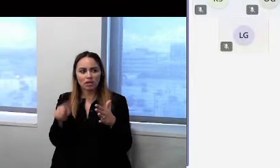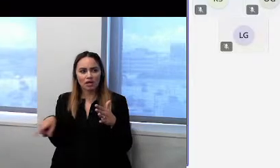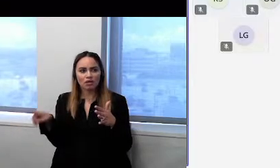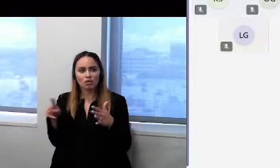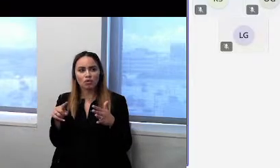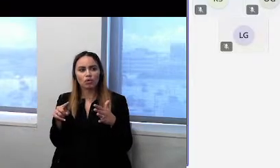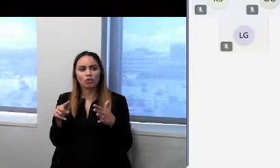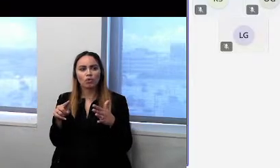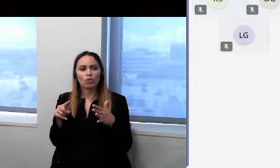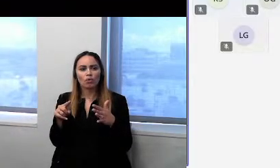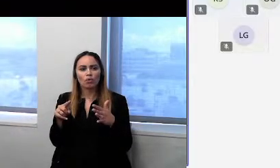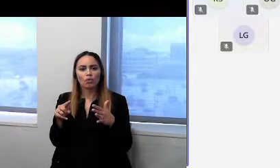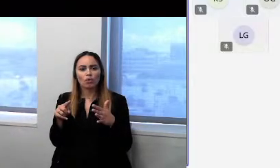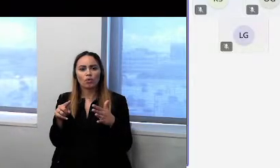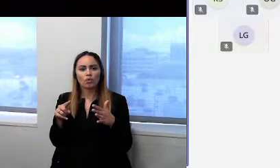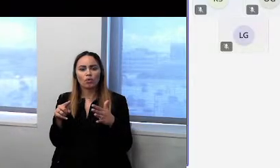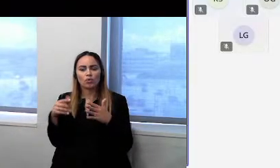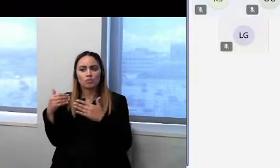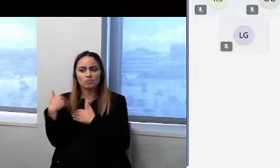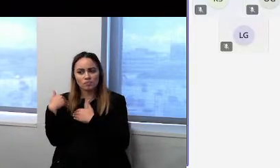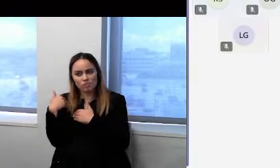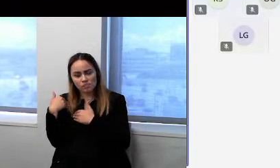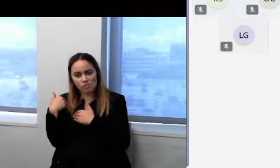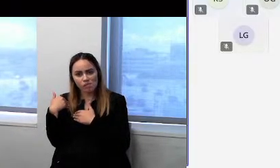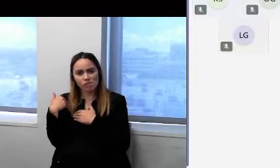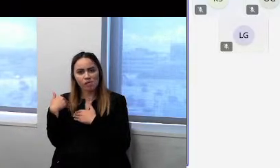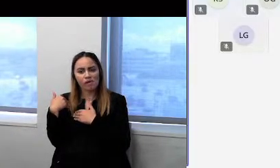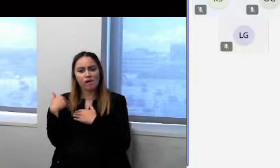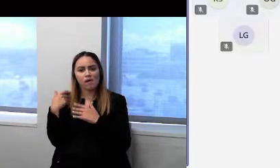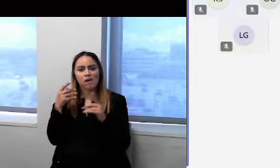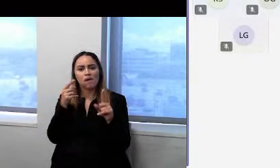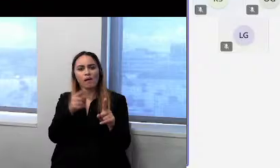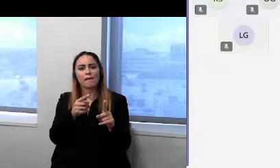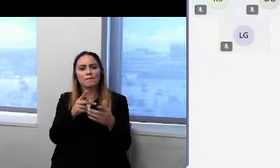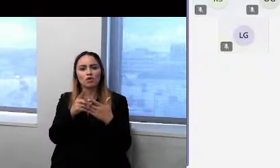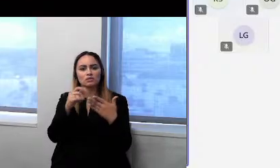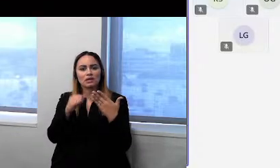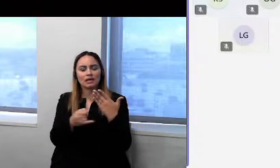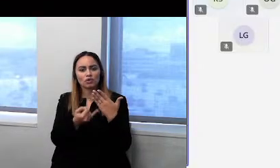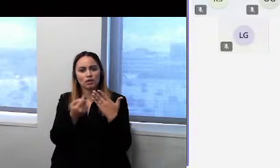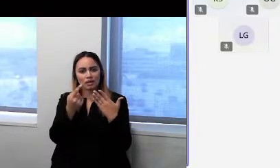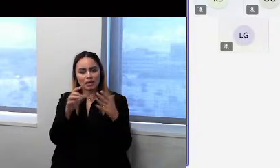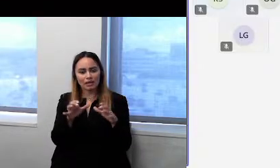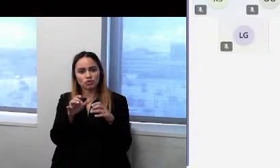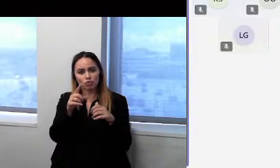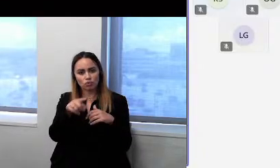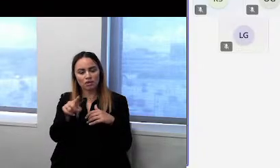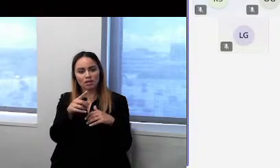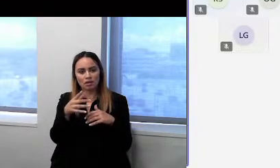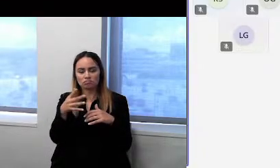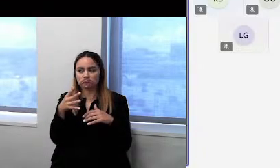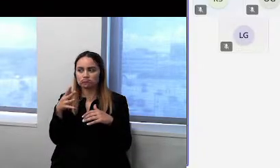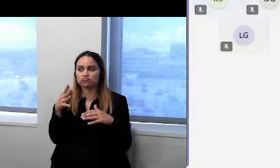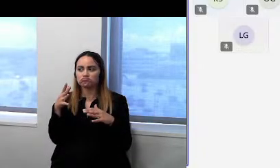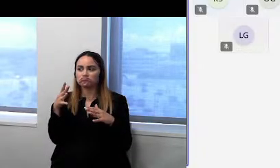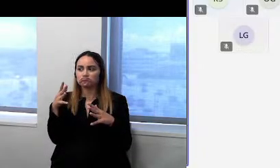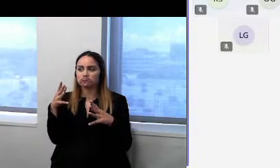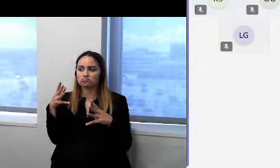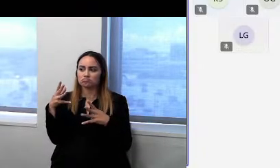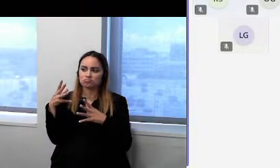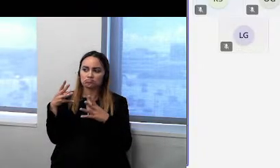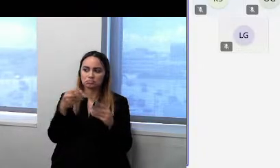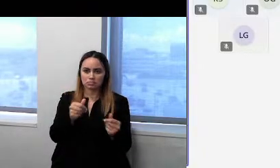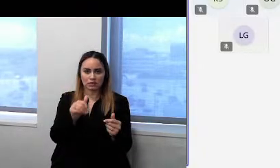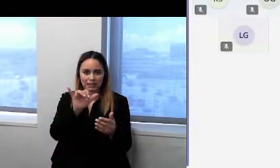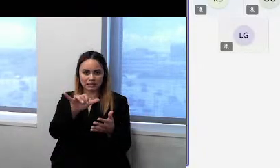by the project that made you incurred into them and not by the federal funds